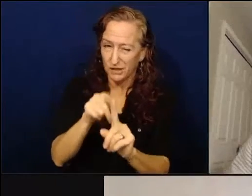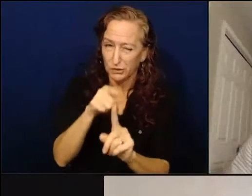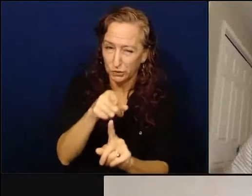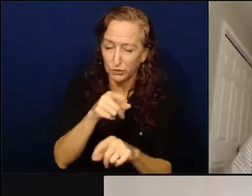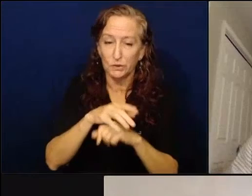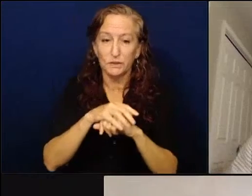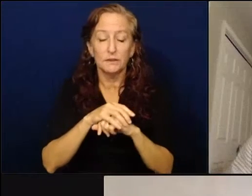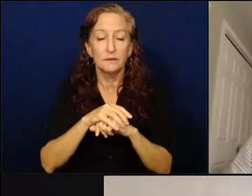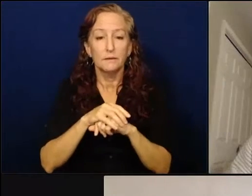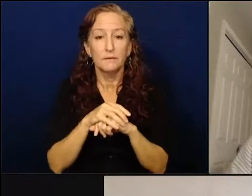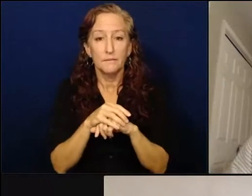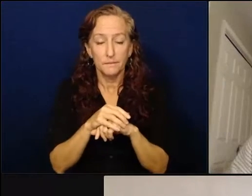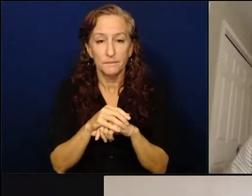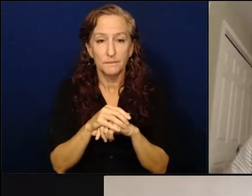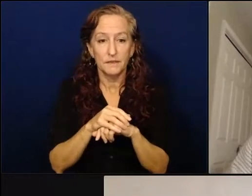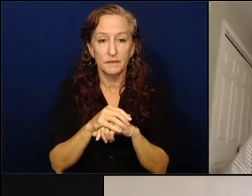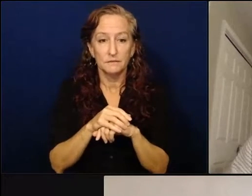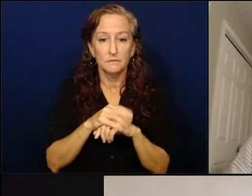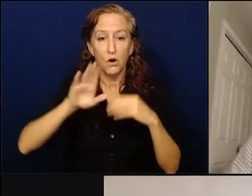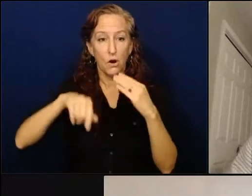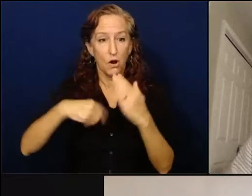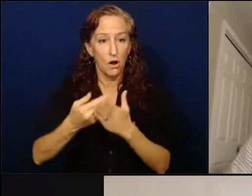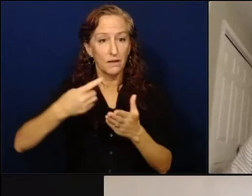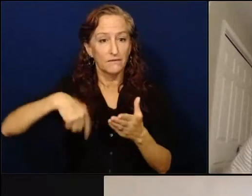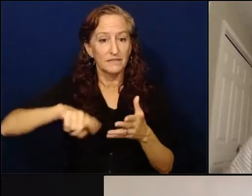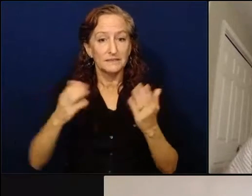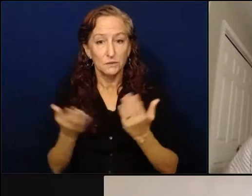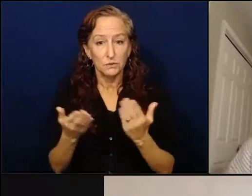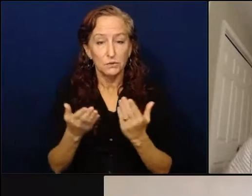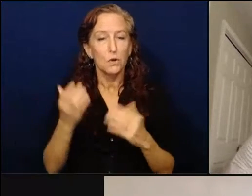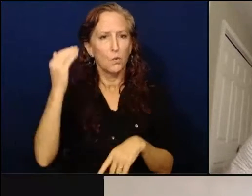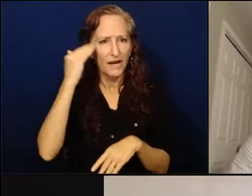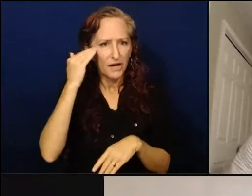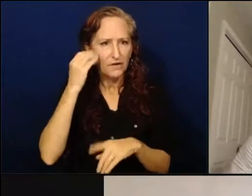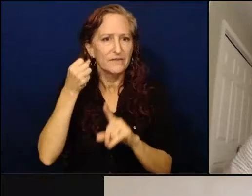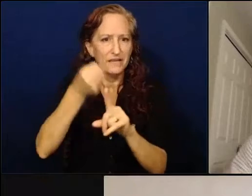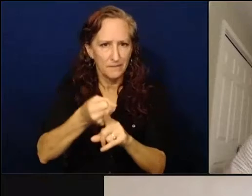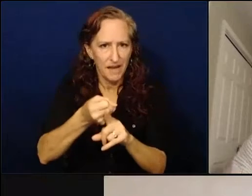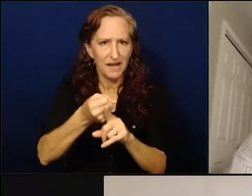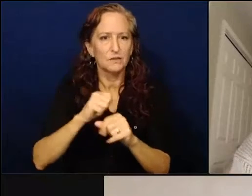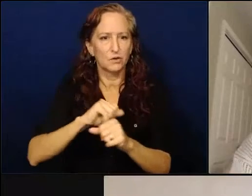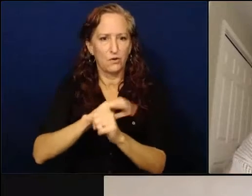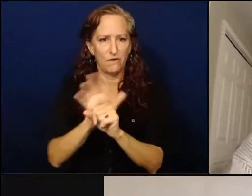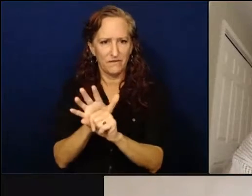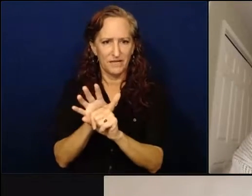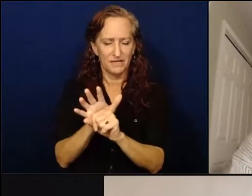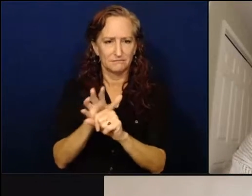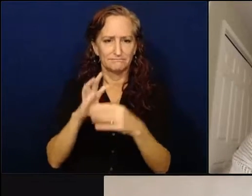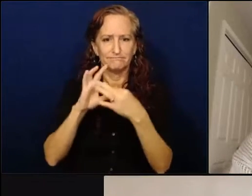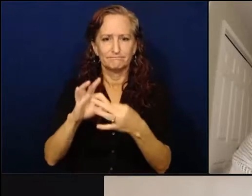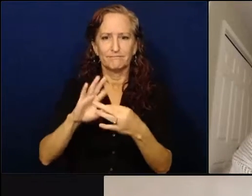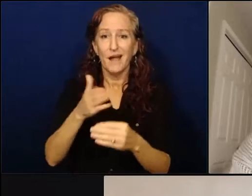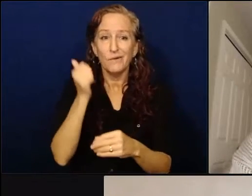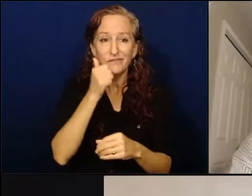So, all of us here are really aware of the impact that COVID is having on each of our everyday experiences, whether it